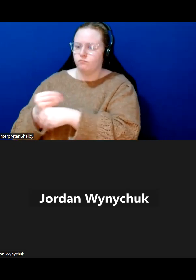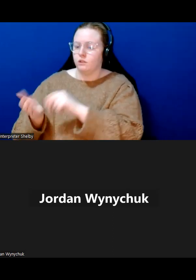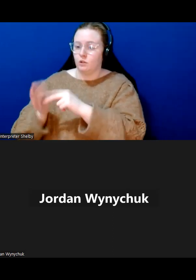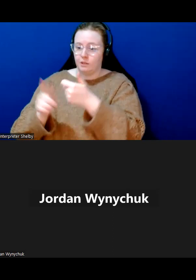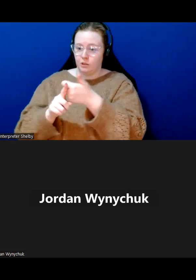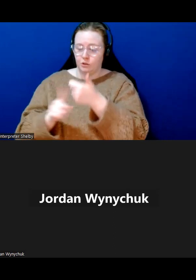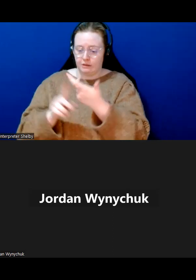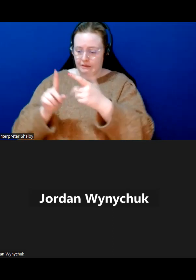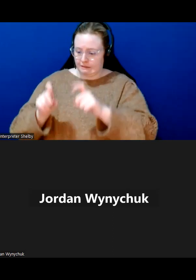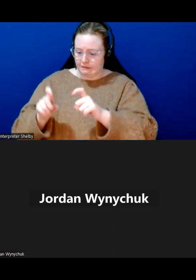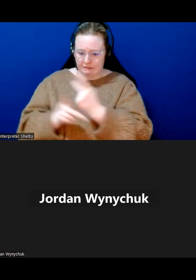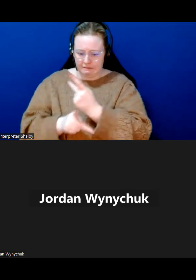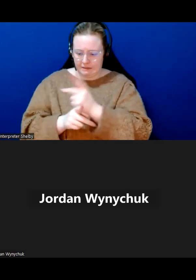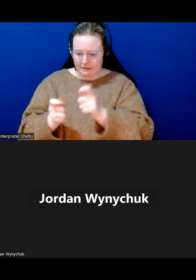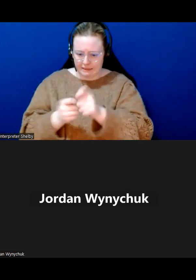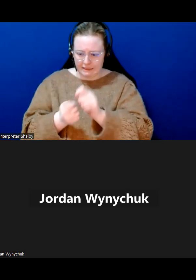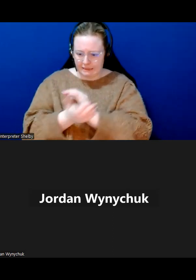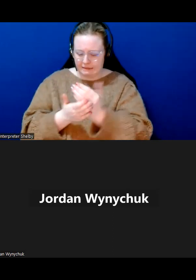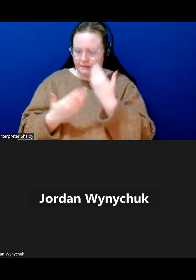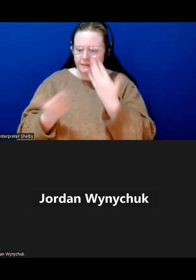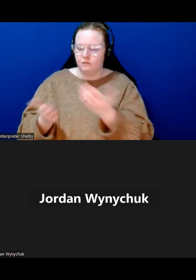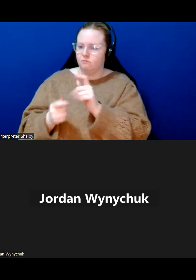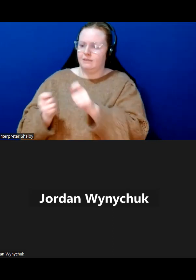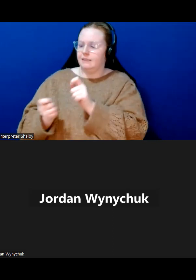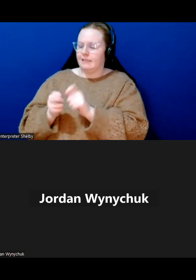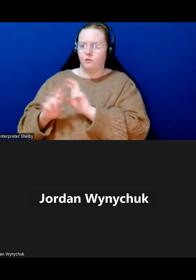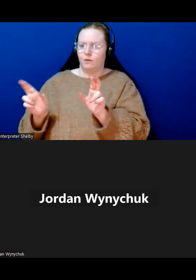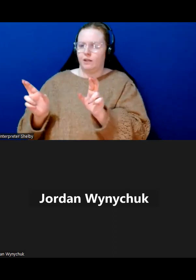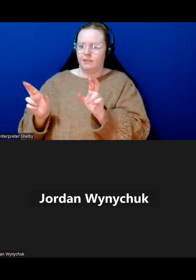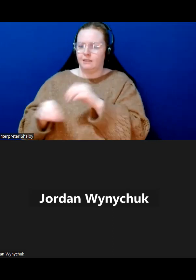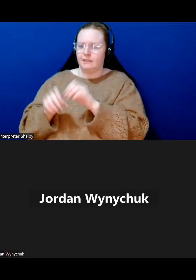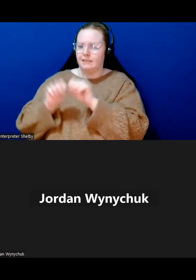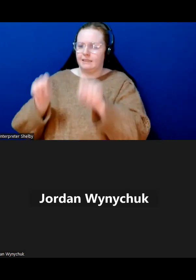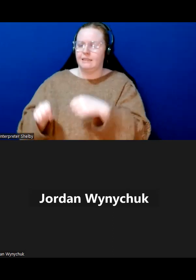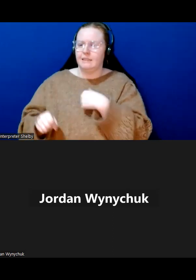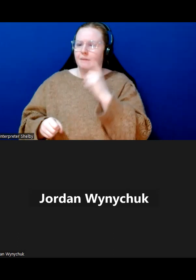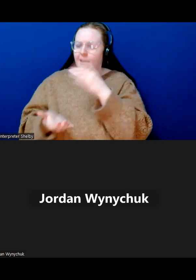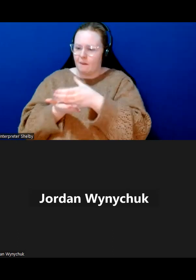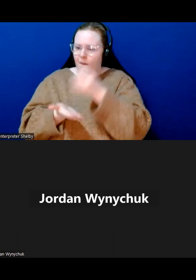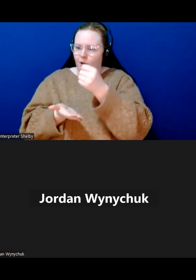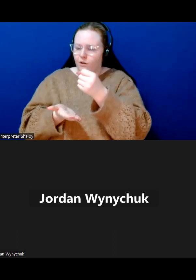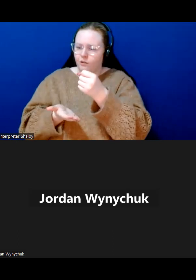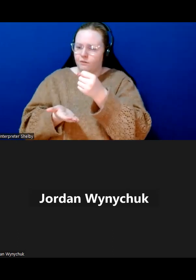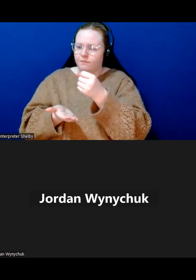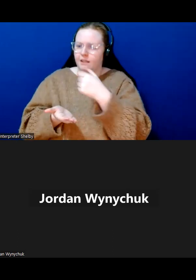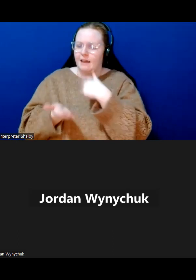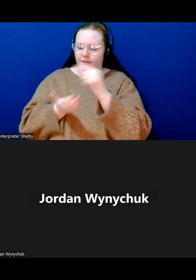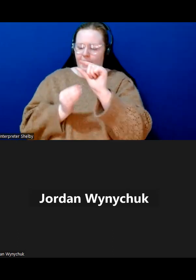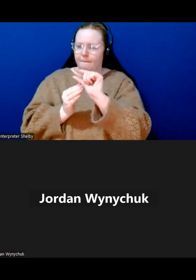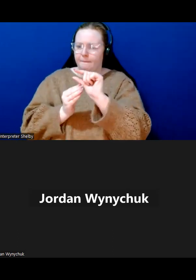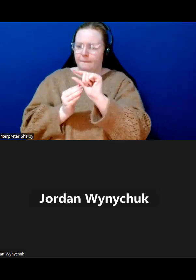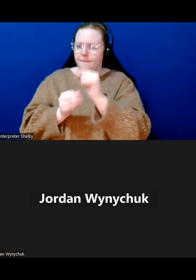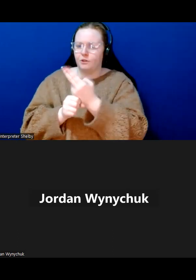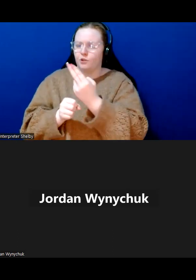nutrients. In our systems, it comes in a little bottle and it's 6 capfuls for a full